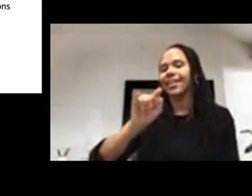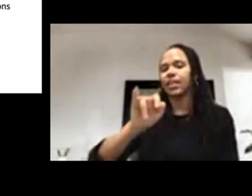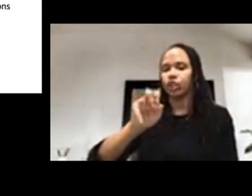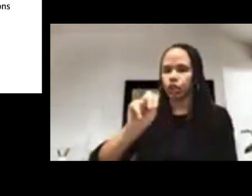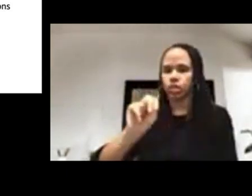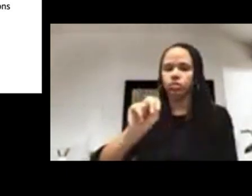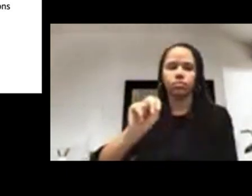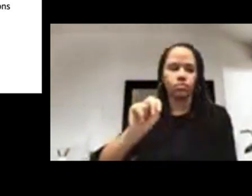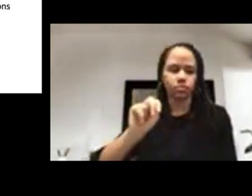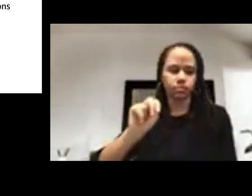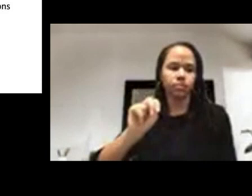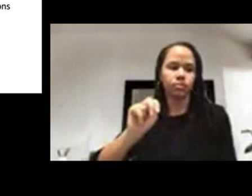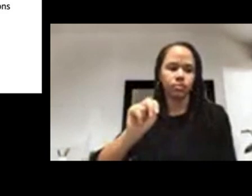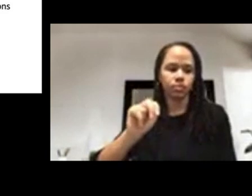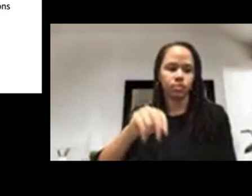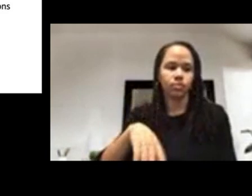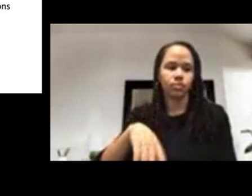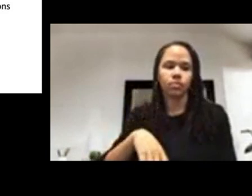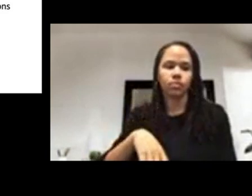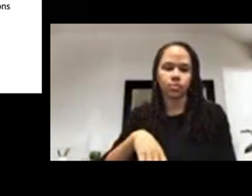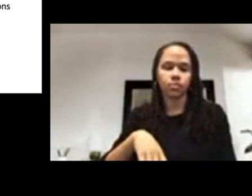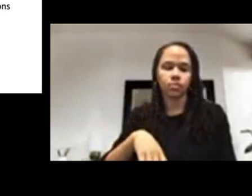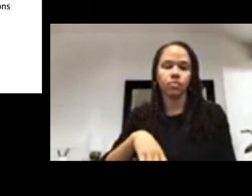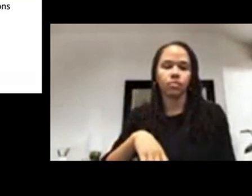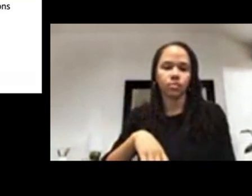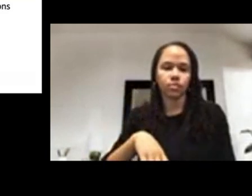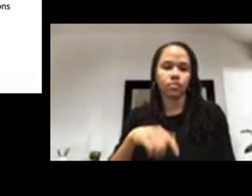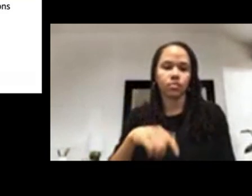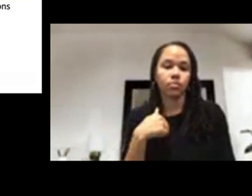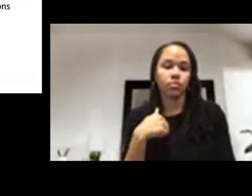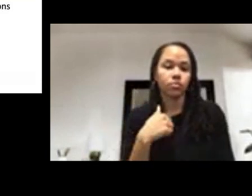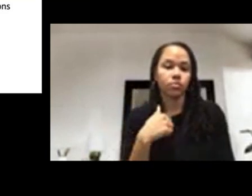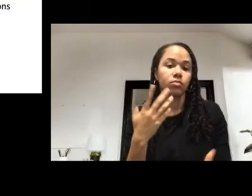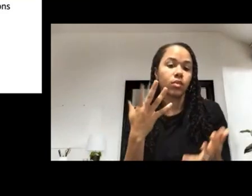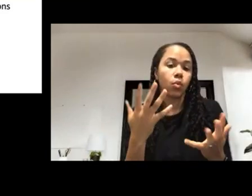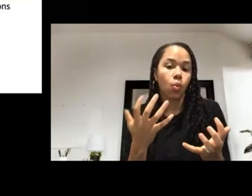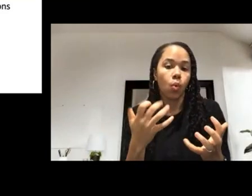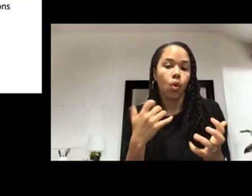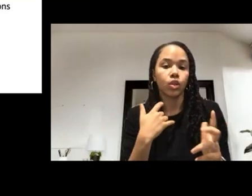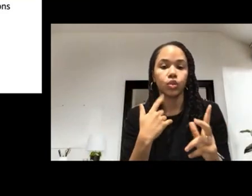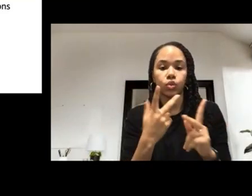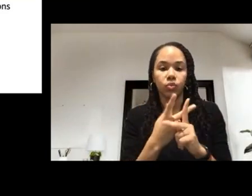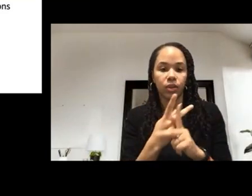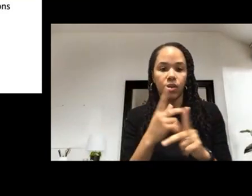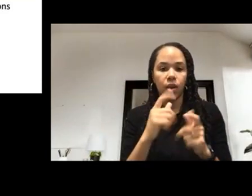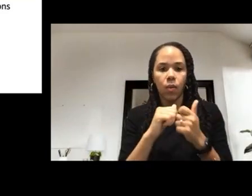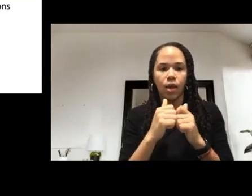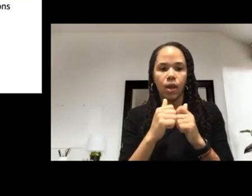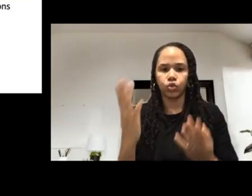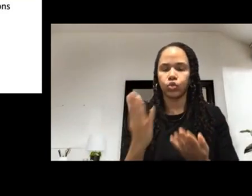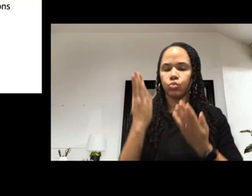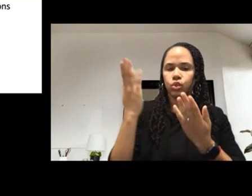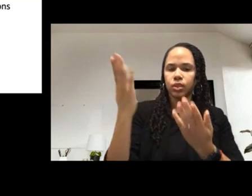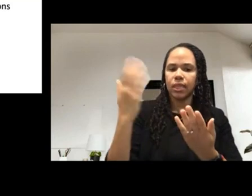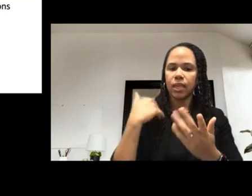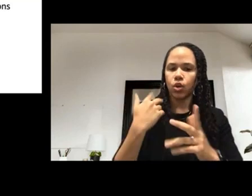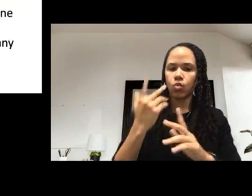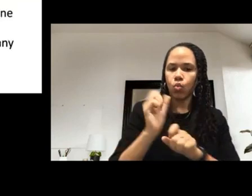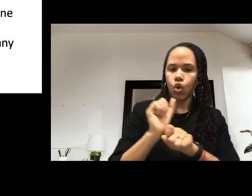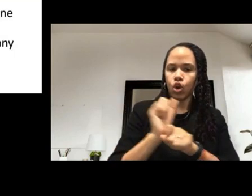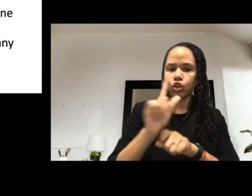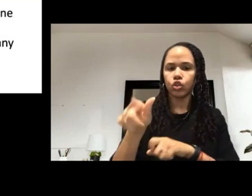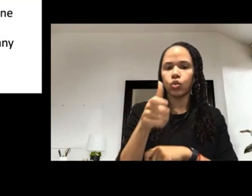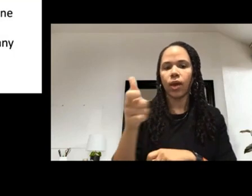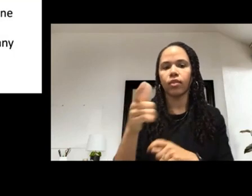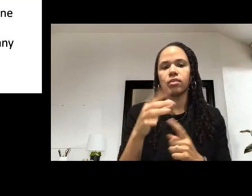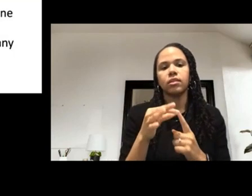learn. We wanted to help them get to know one another and be able to learn how to present work to others, especially strangers. So